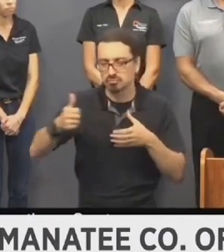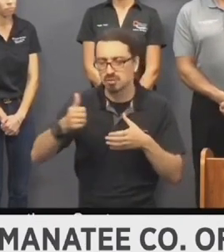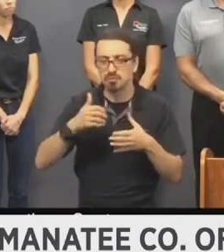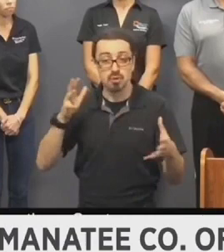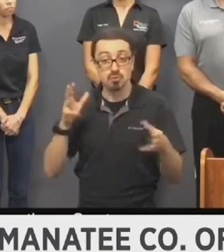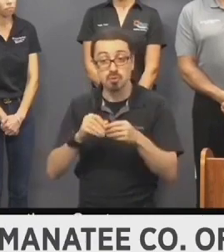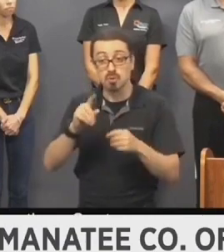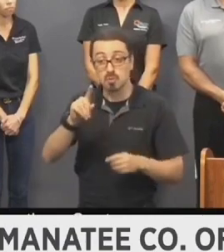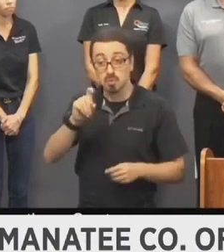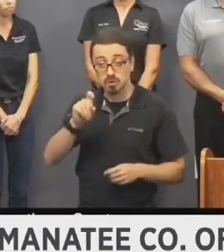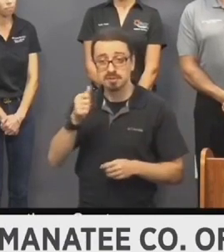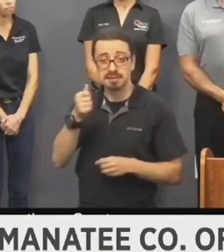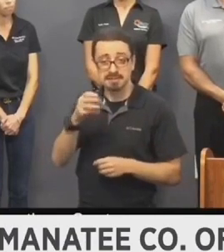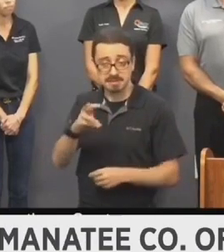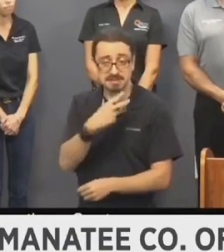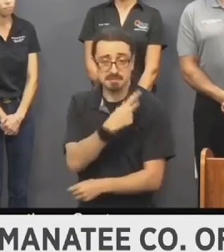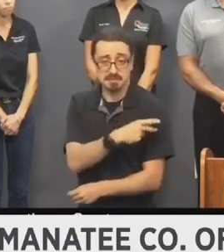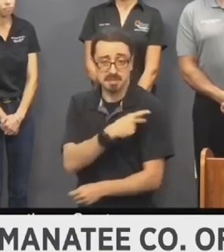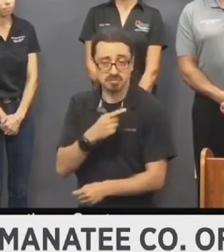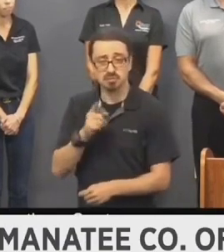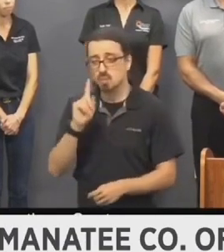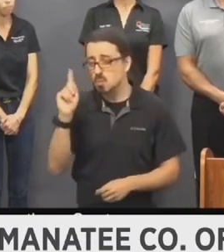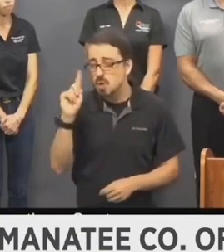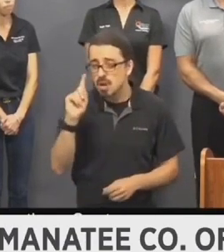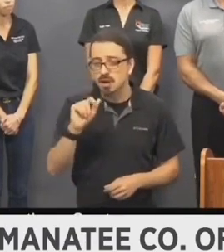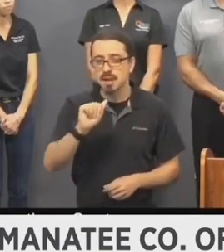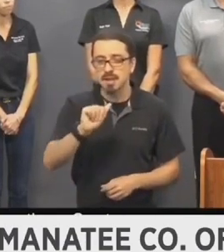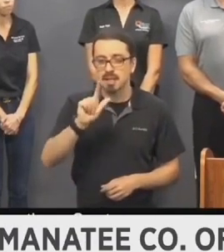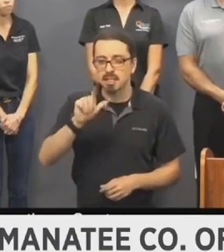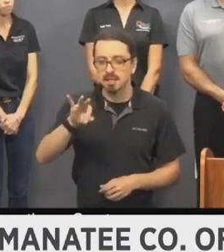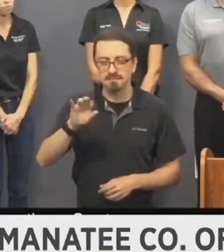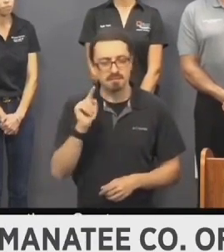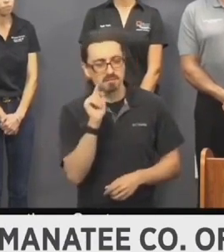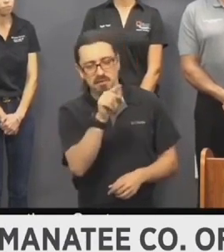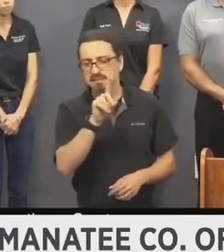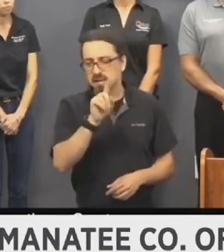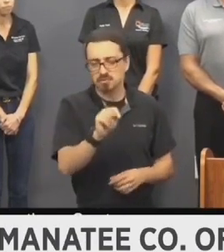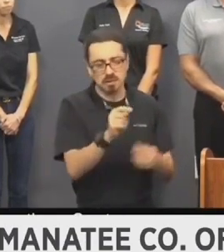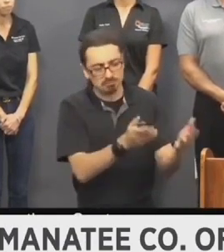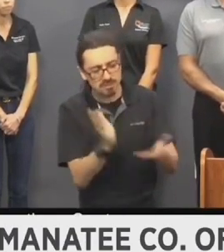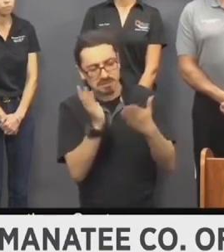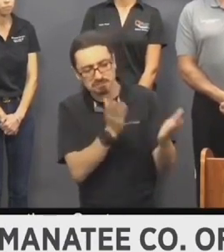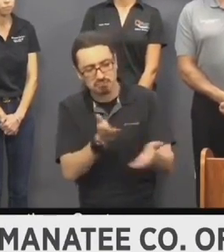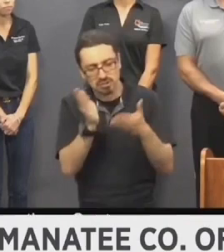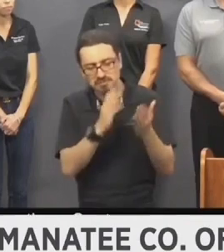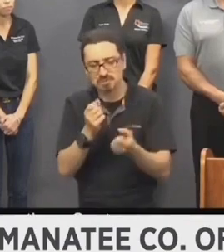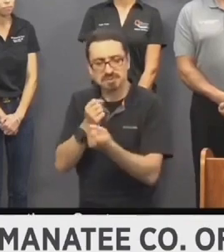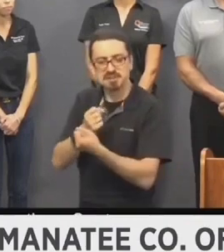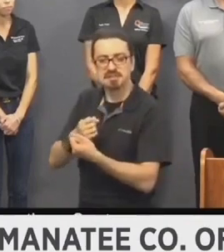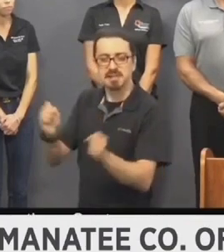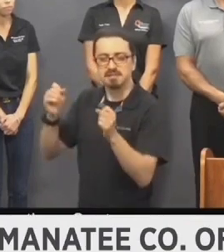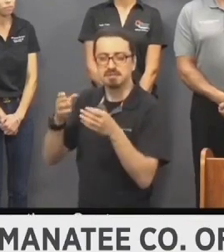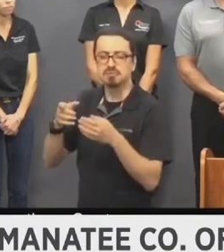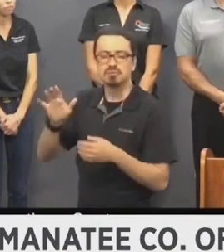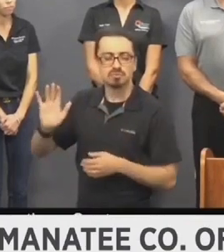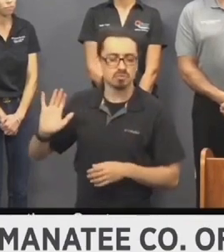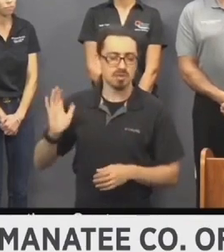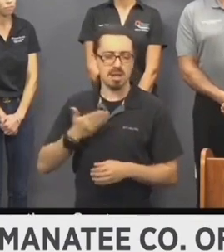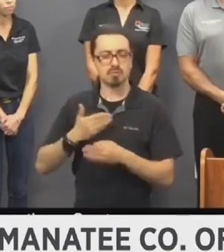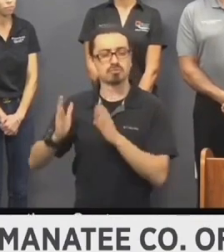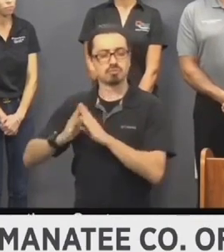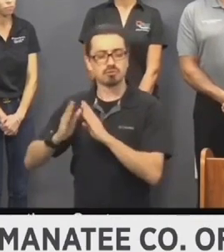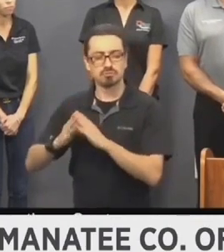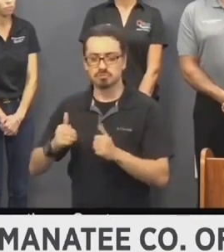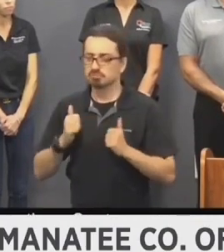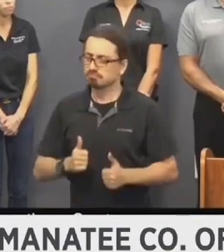from a downtown assisted living facility to one of our county general population shelters. Please